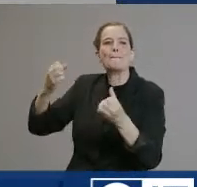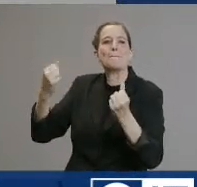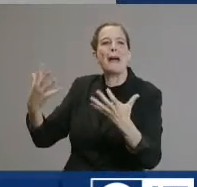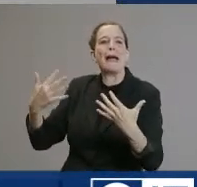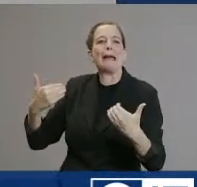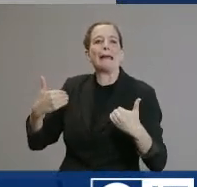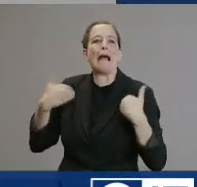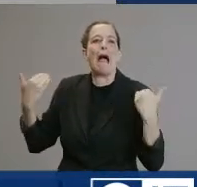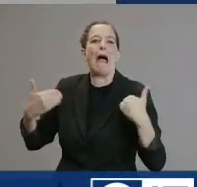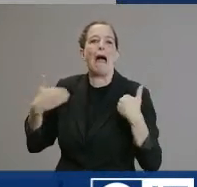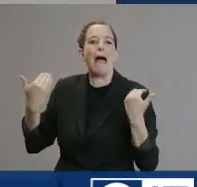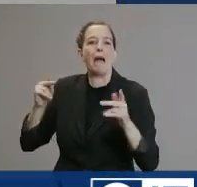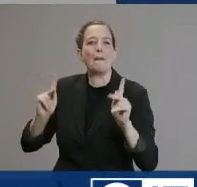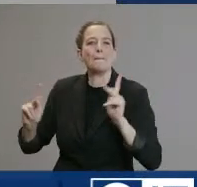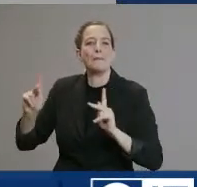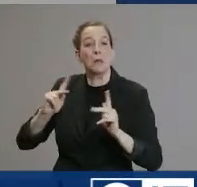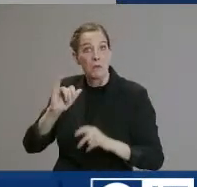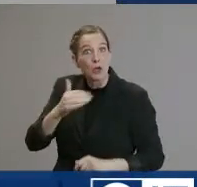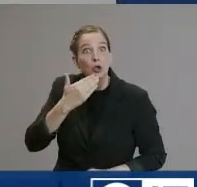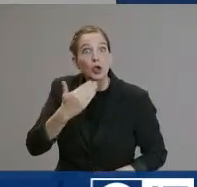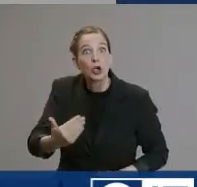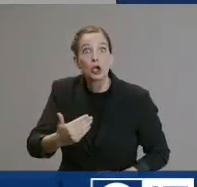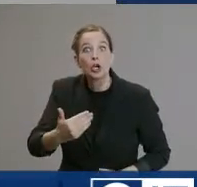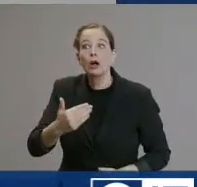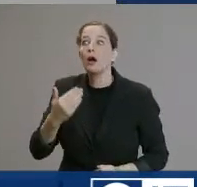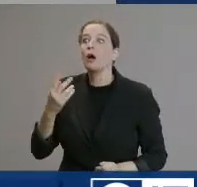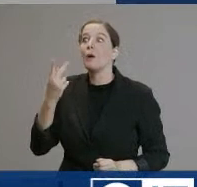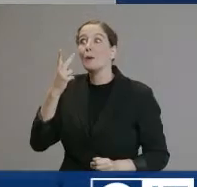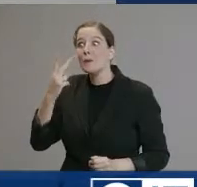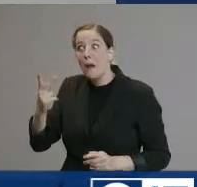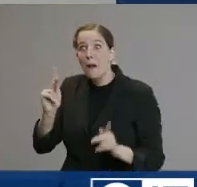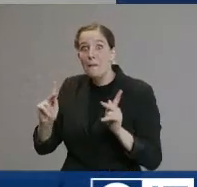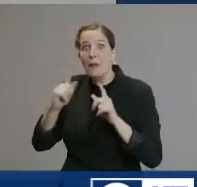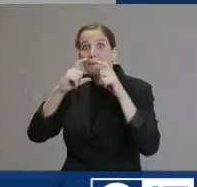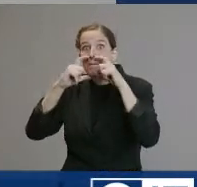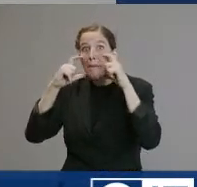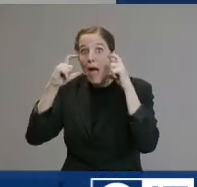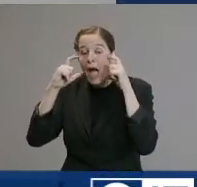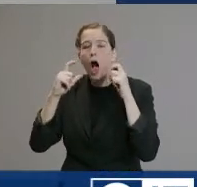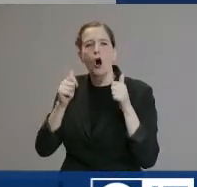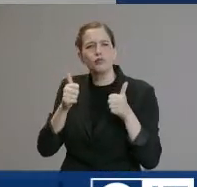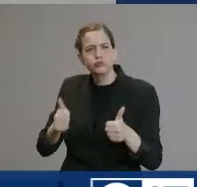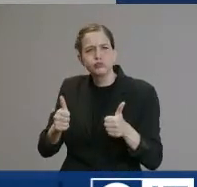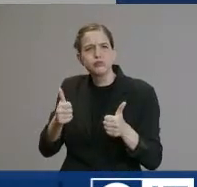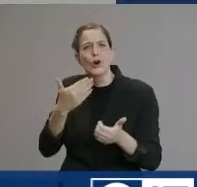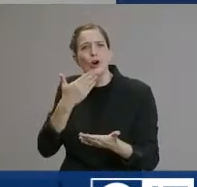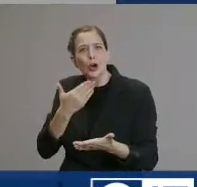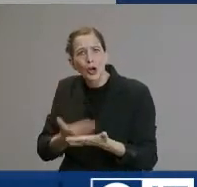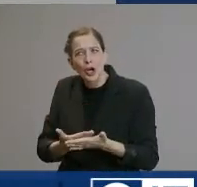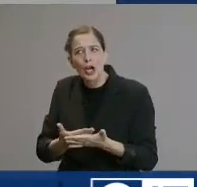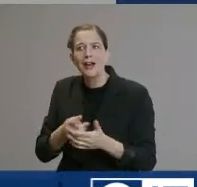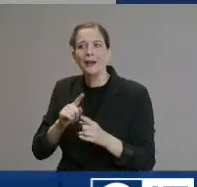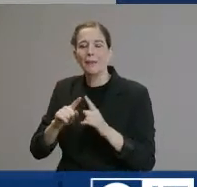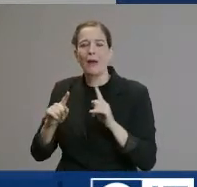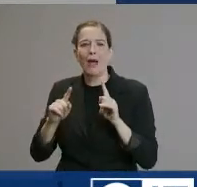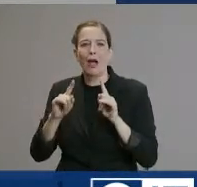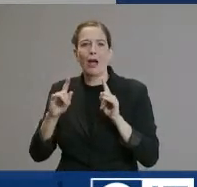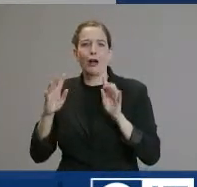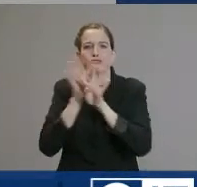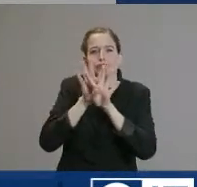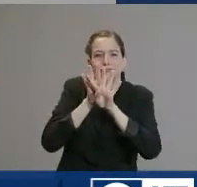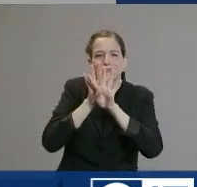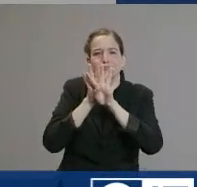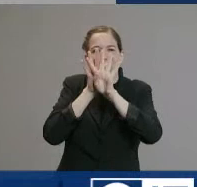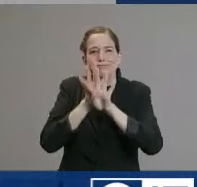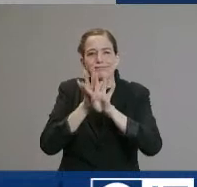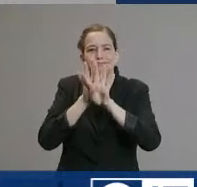those crowds, which is good news. Didn't see a lot of social distancing. So we need to be prepared, come what may.